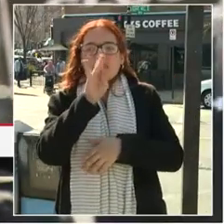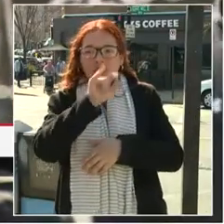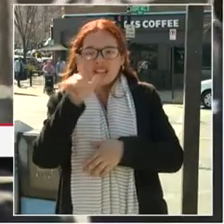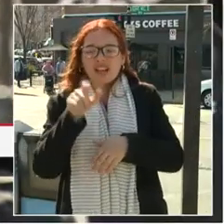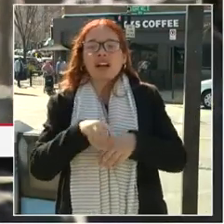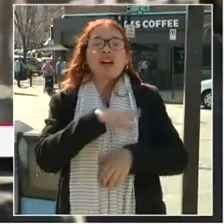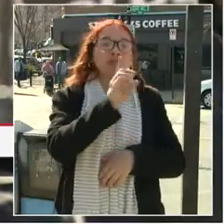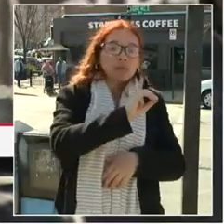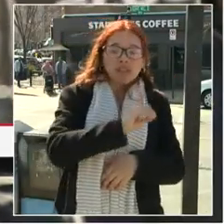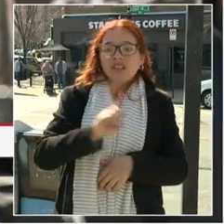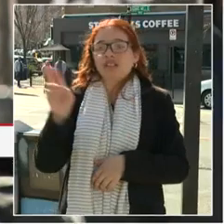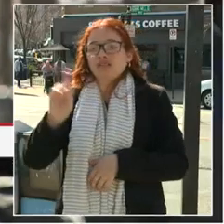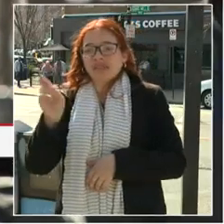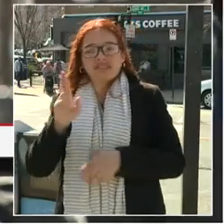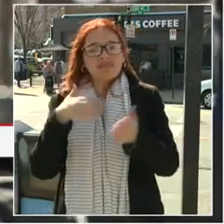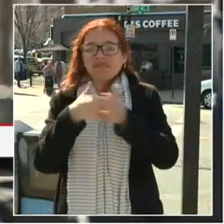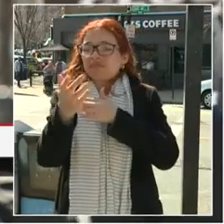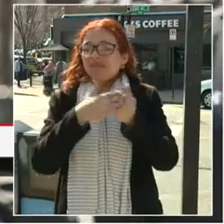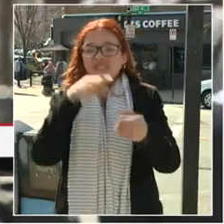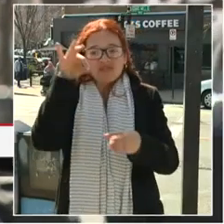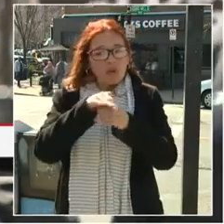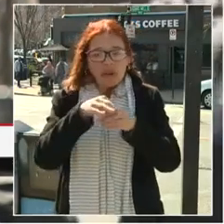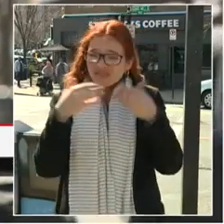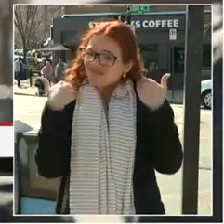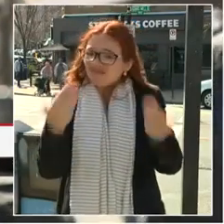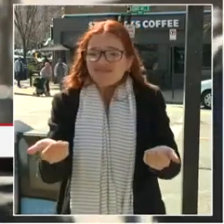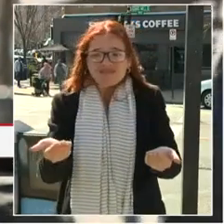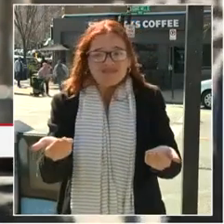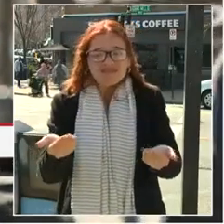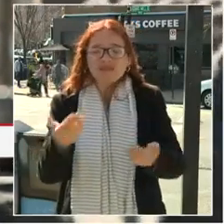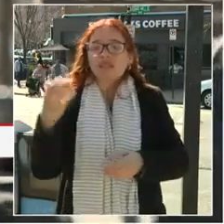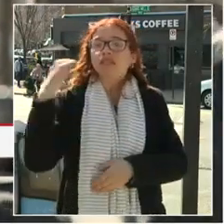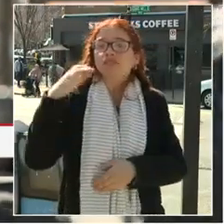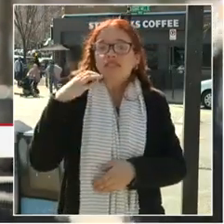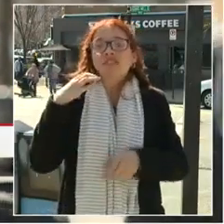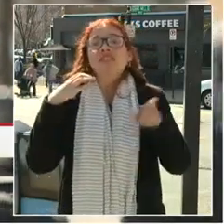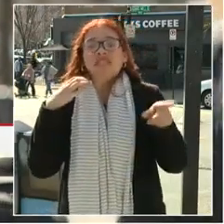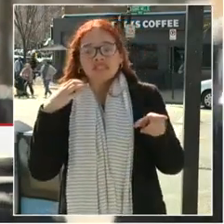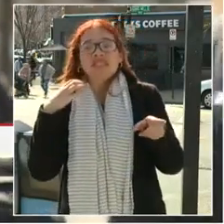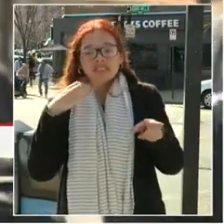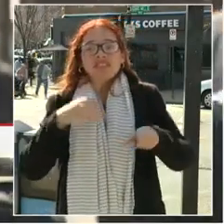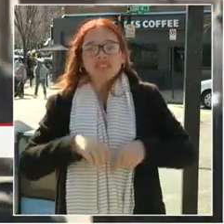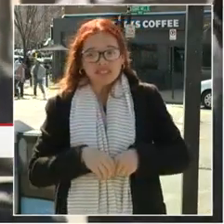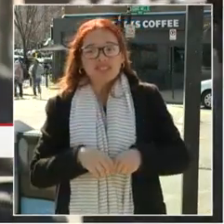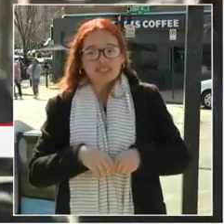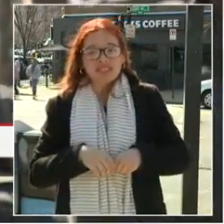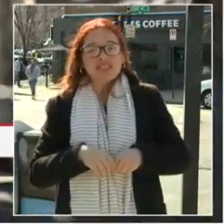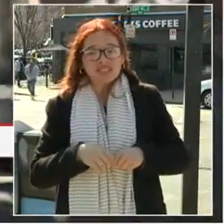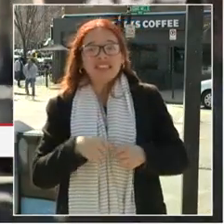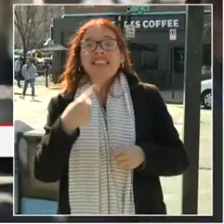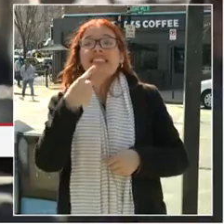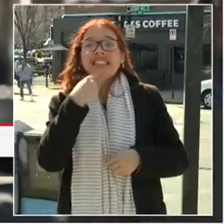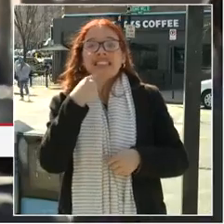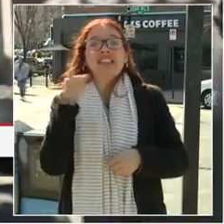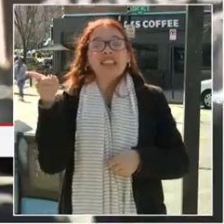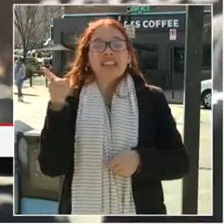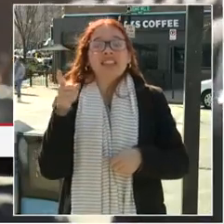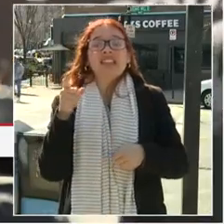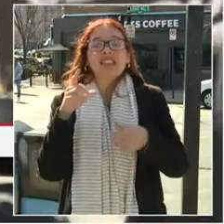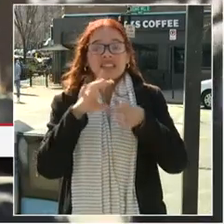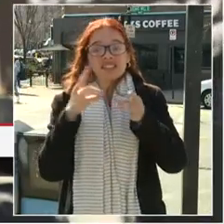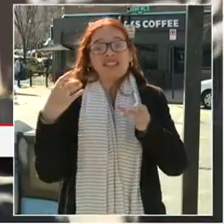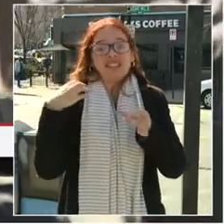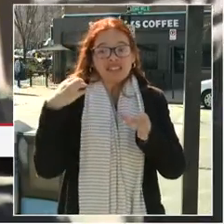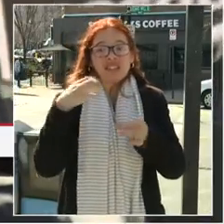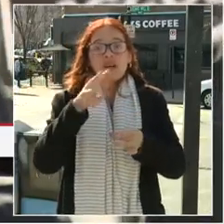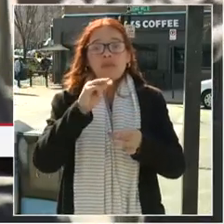going to go forward regardless of what Chairman Mendelson has done. My question first, did Chairman Mendelson consult with you about this maneuver before